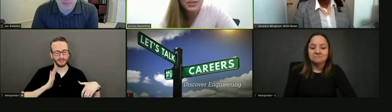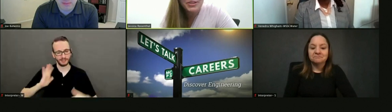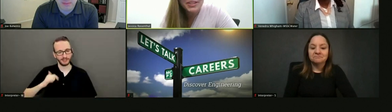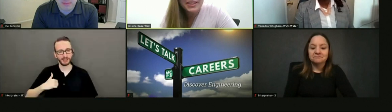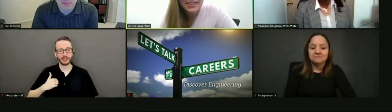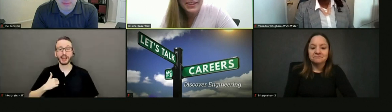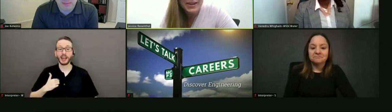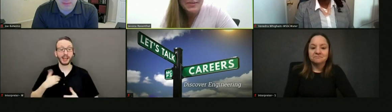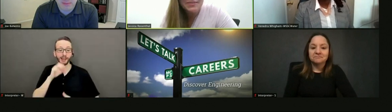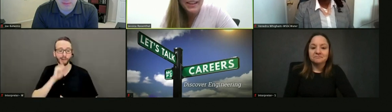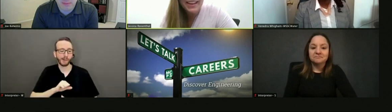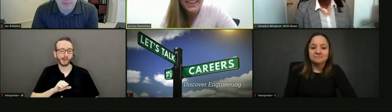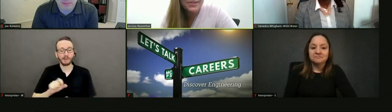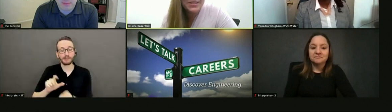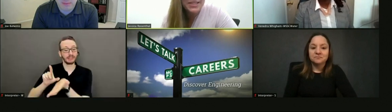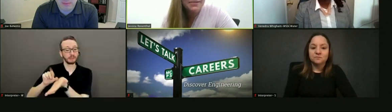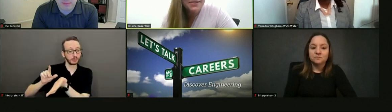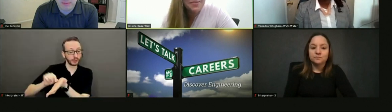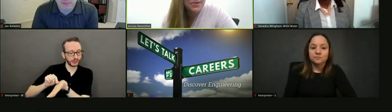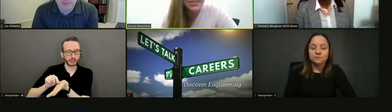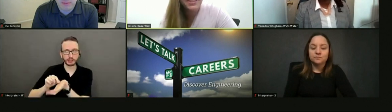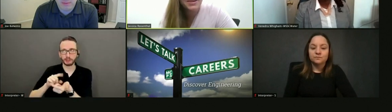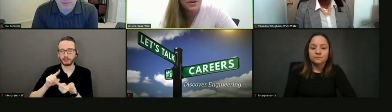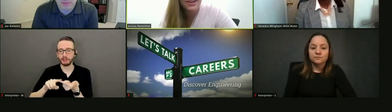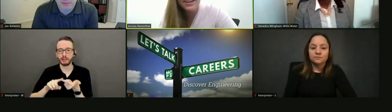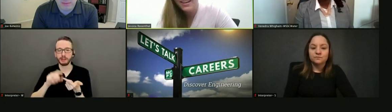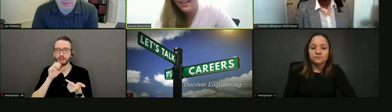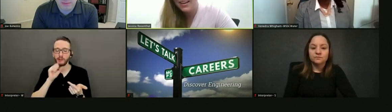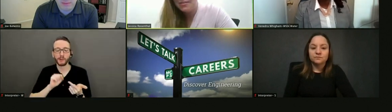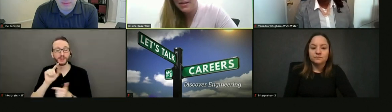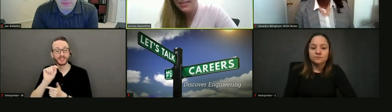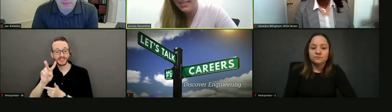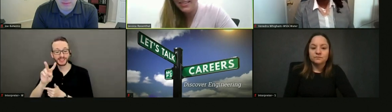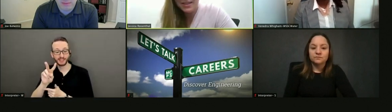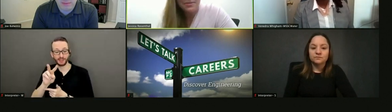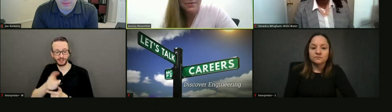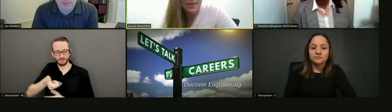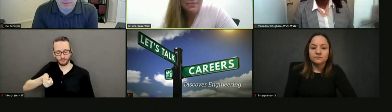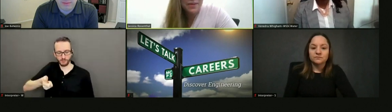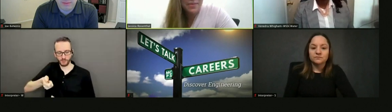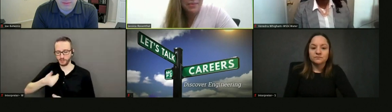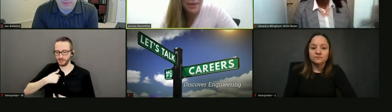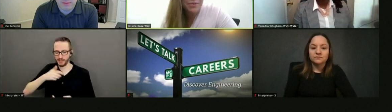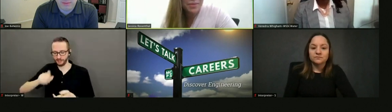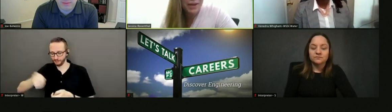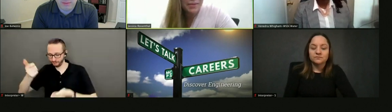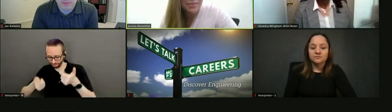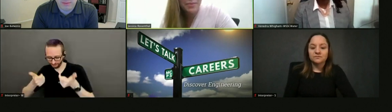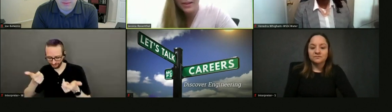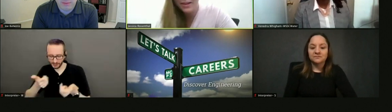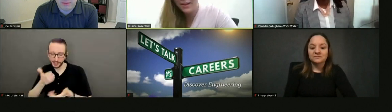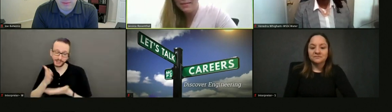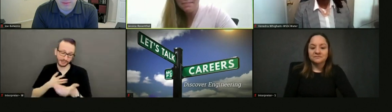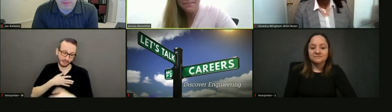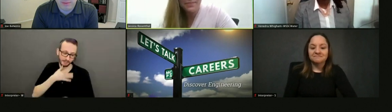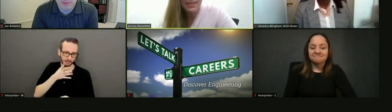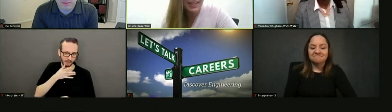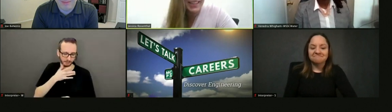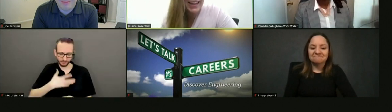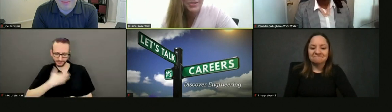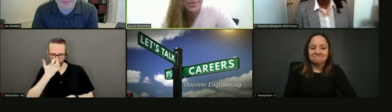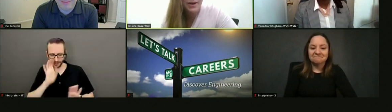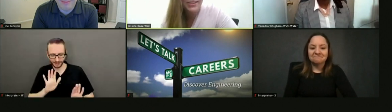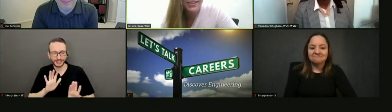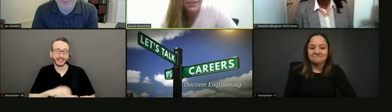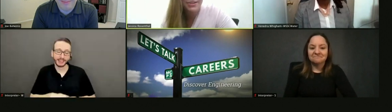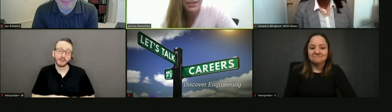old printers and old TV remotes apart. Some of them, my mom got pretty mad at me. But